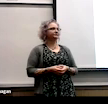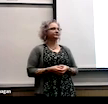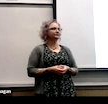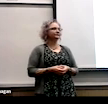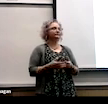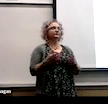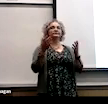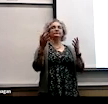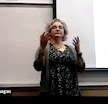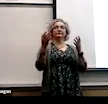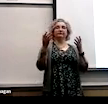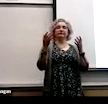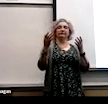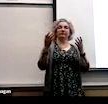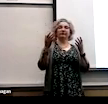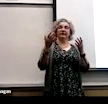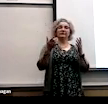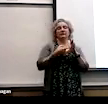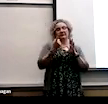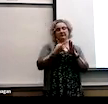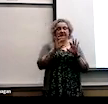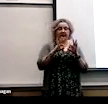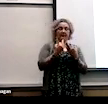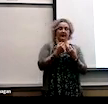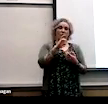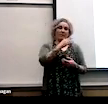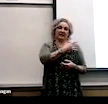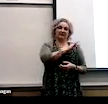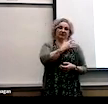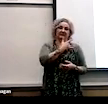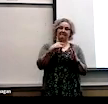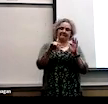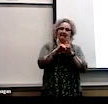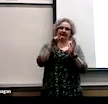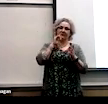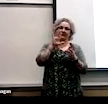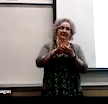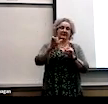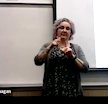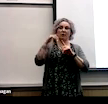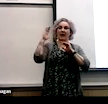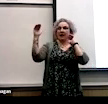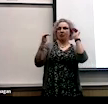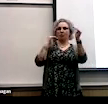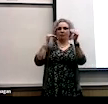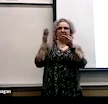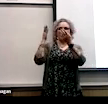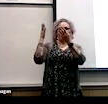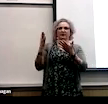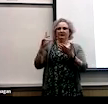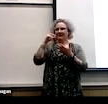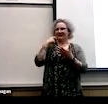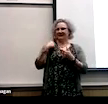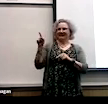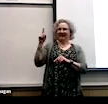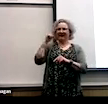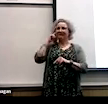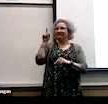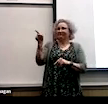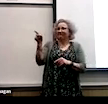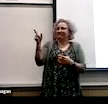have negative beliefs about adult healthcare providers and concern that adult providers will fail to recognize family expertise, and there's a reason why they fear that